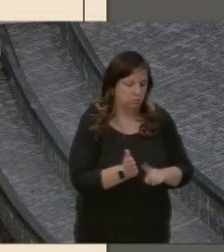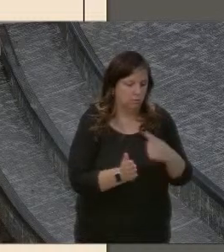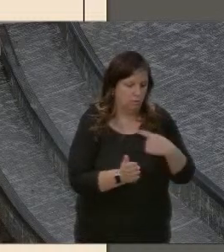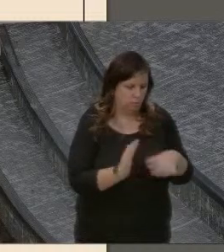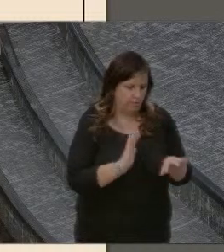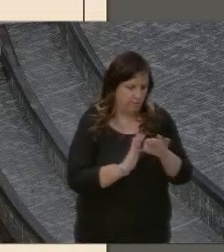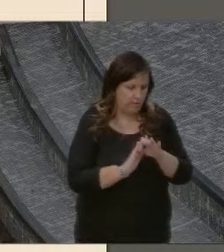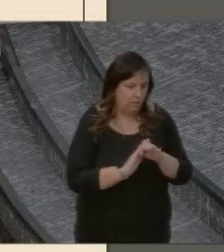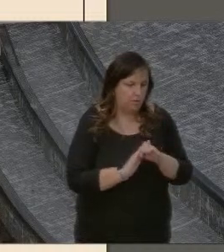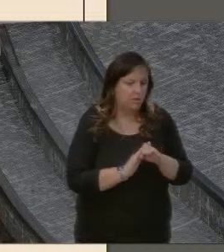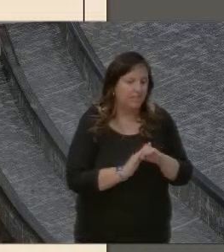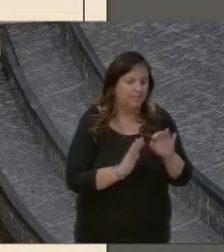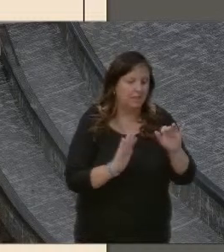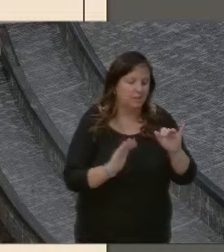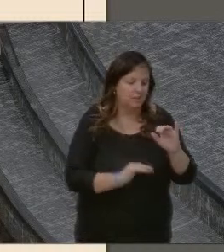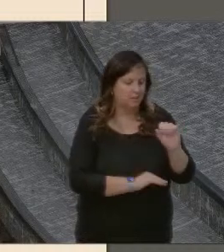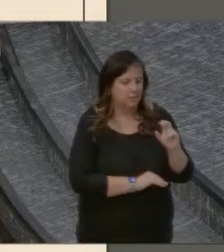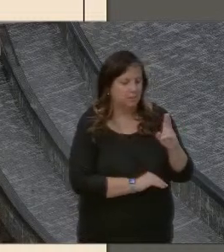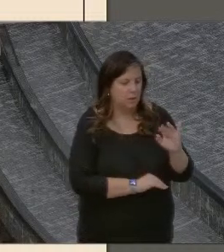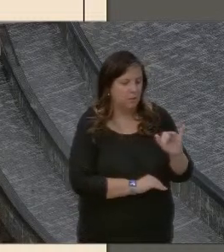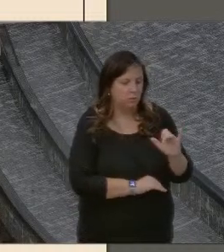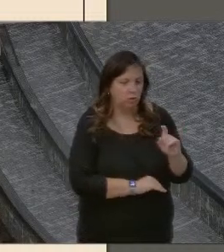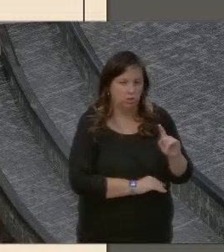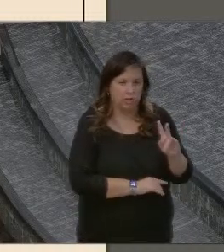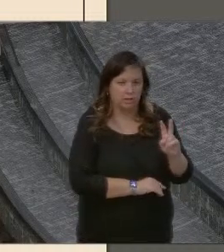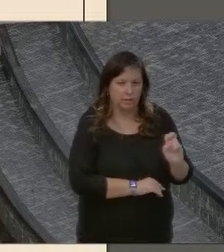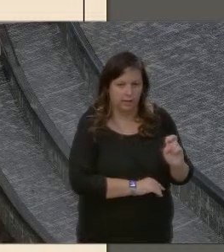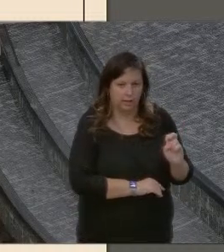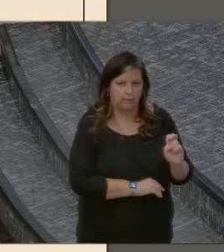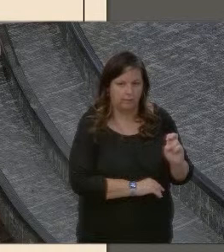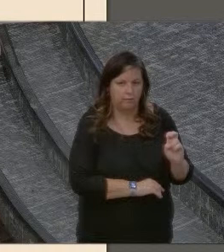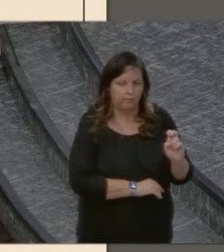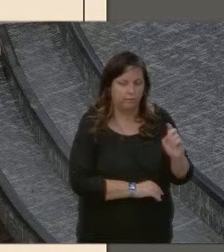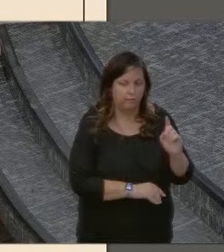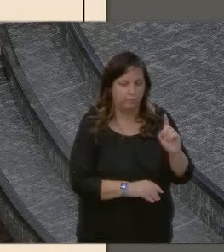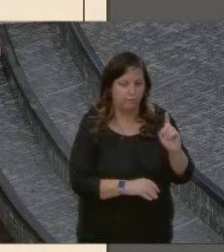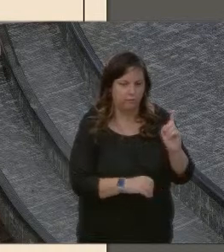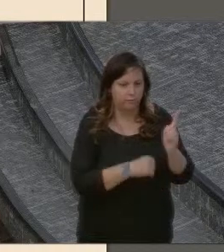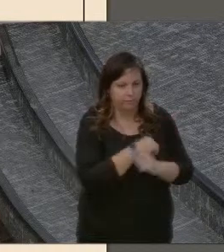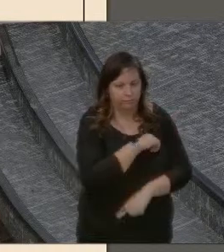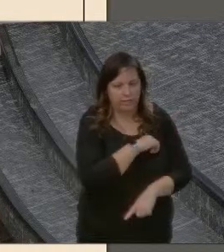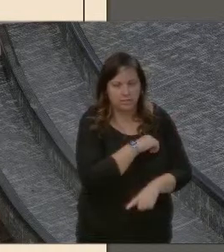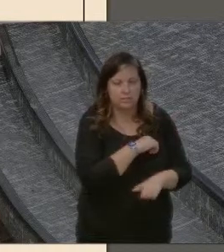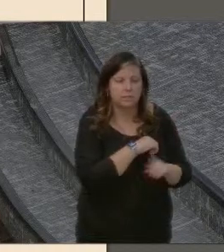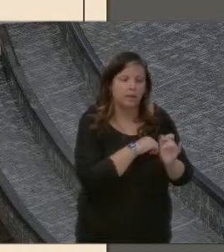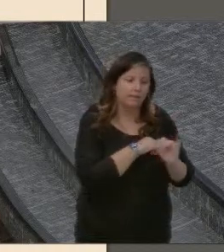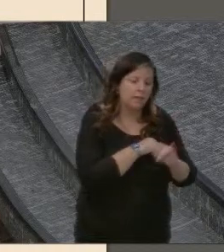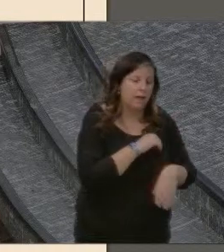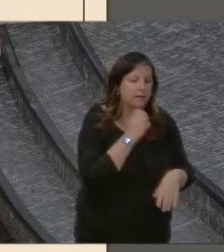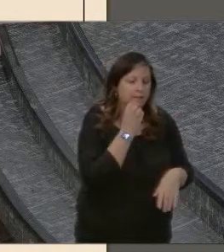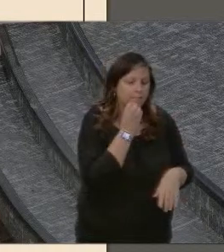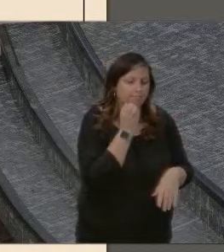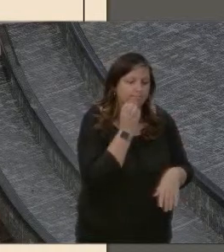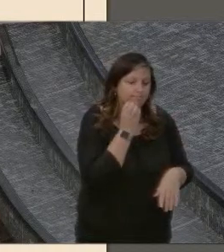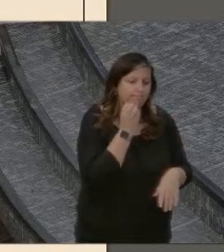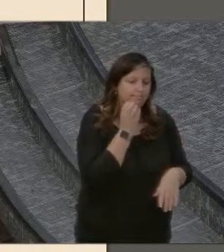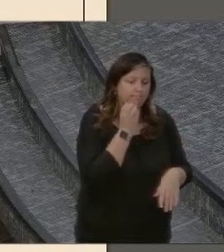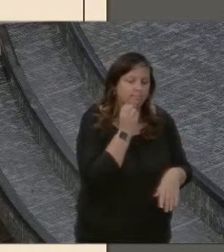subjective offenses, and by that I mean offenses such as student incivility or disorderly